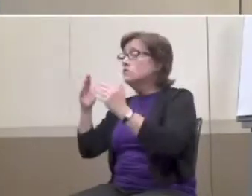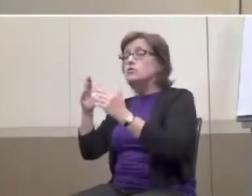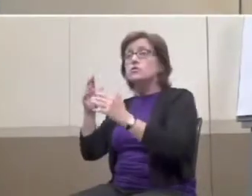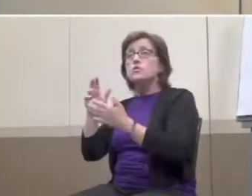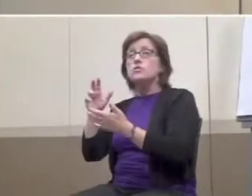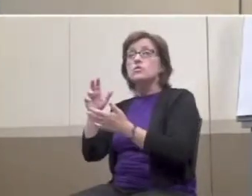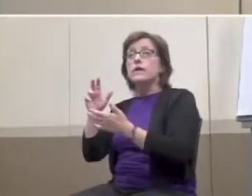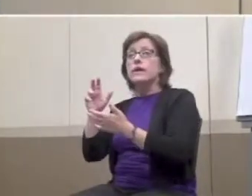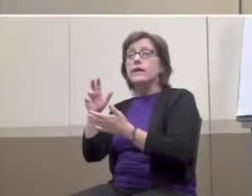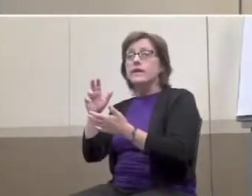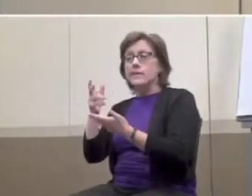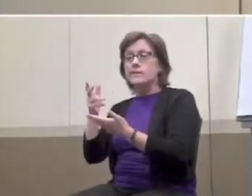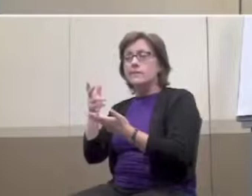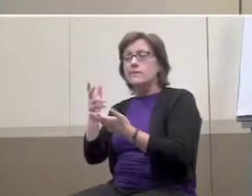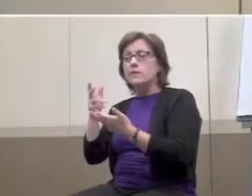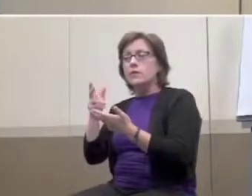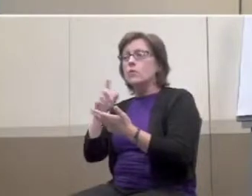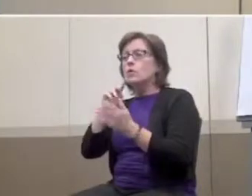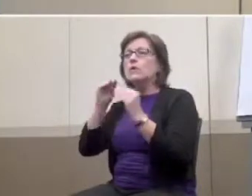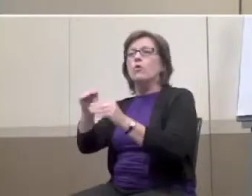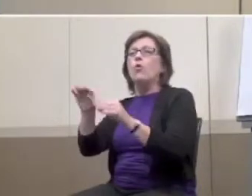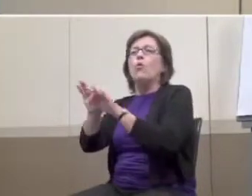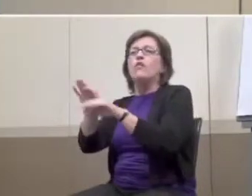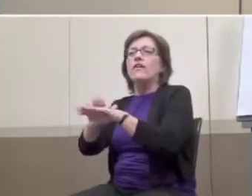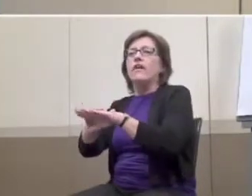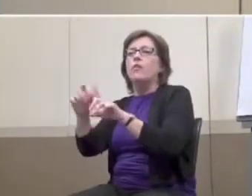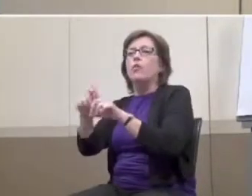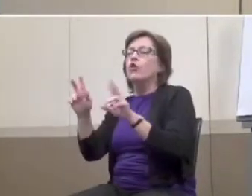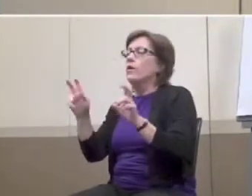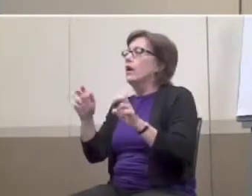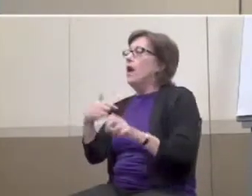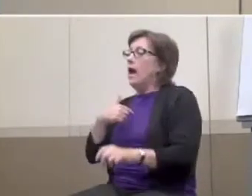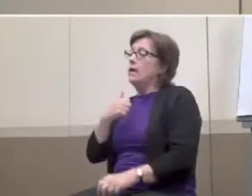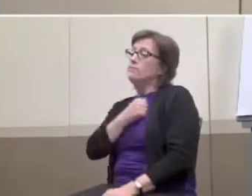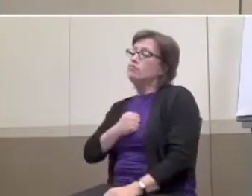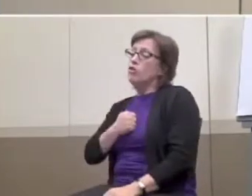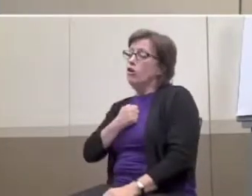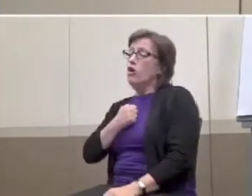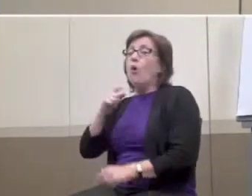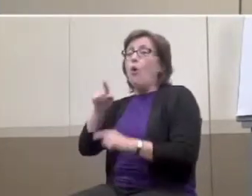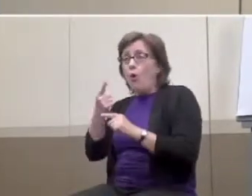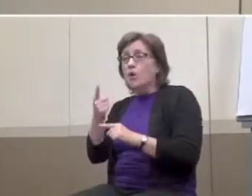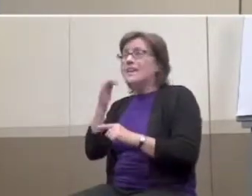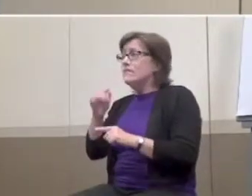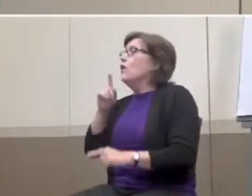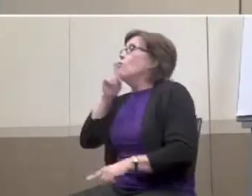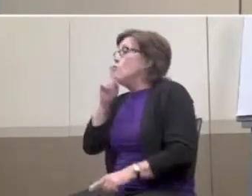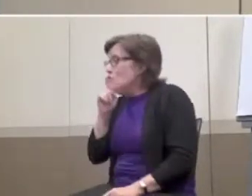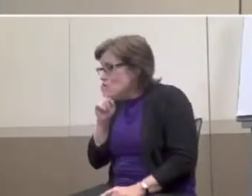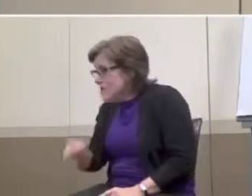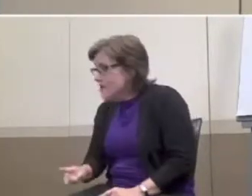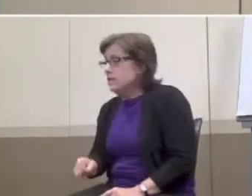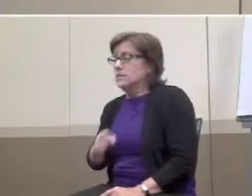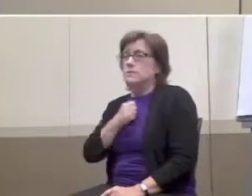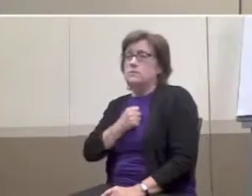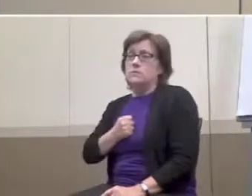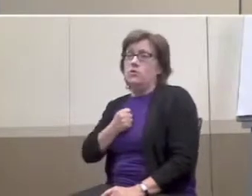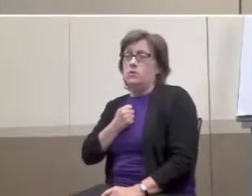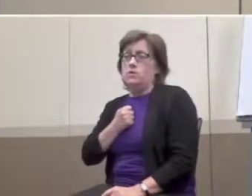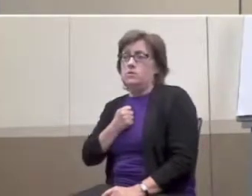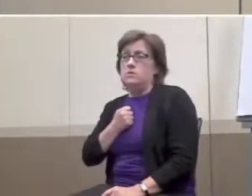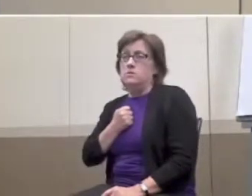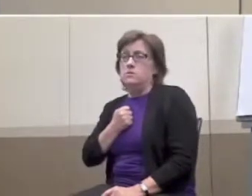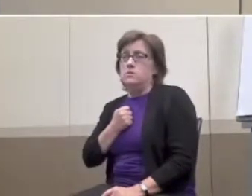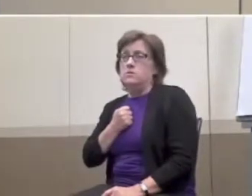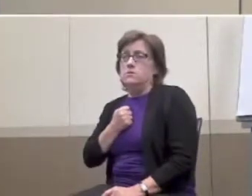words, I'm sorry, only if the person is truly contrite. And I don't know